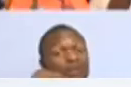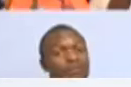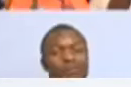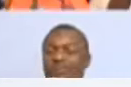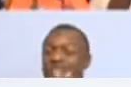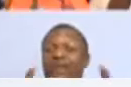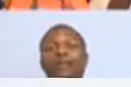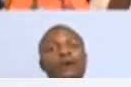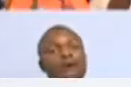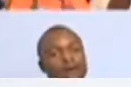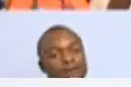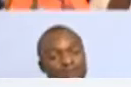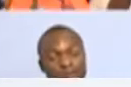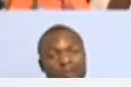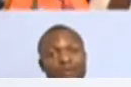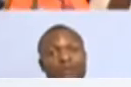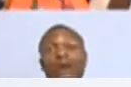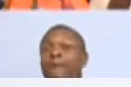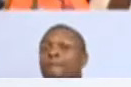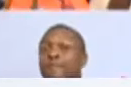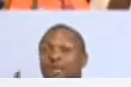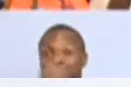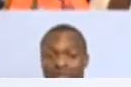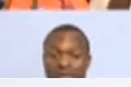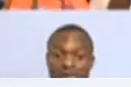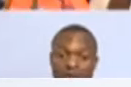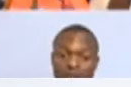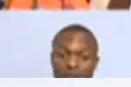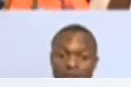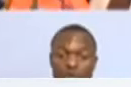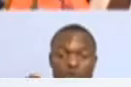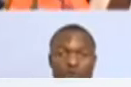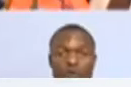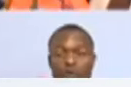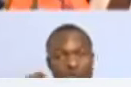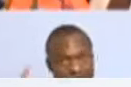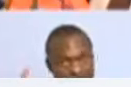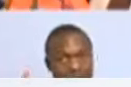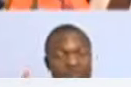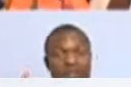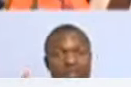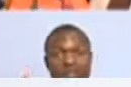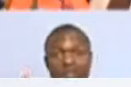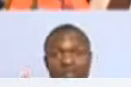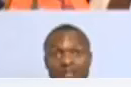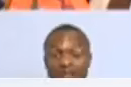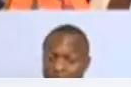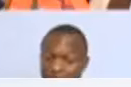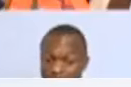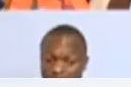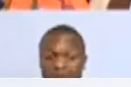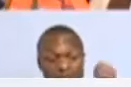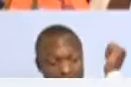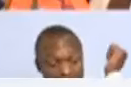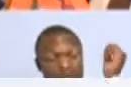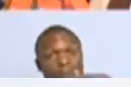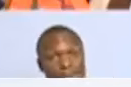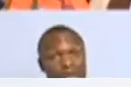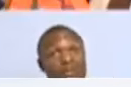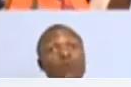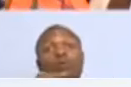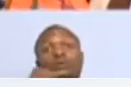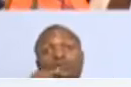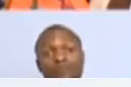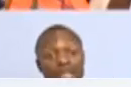about it. We have a big day for Mulungushi. So I stay away from the temptation of Mulungushi. But I want to emphasize,